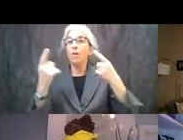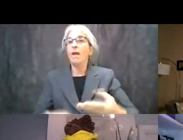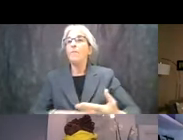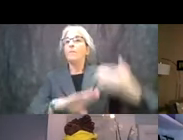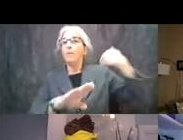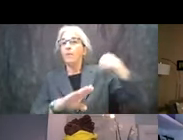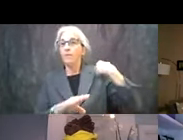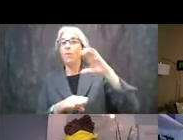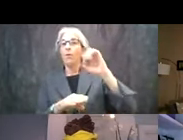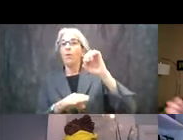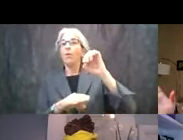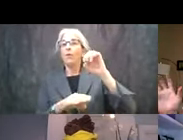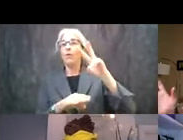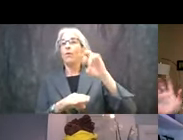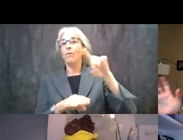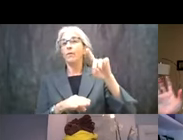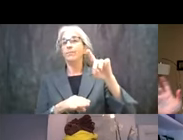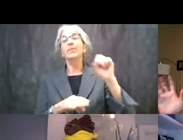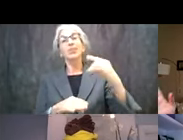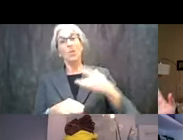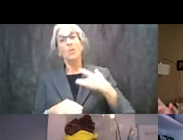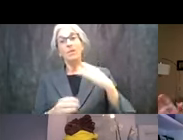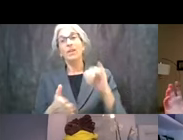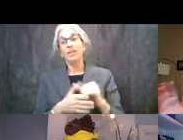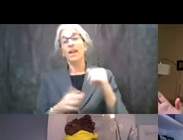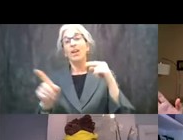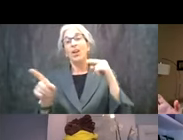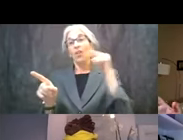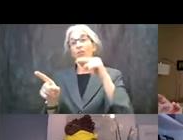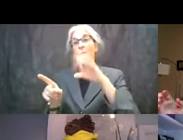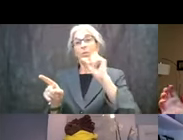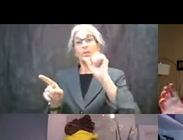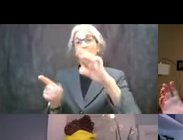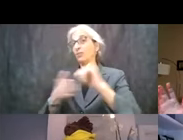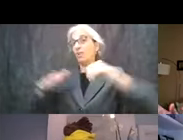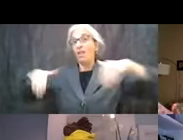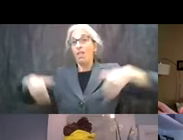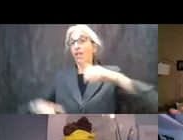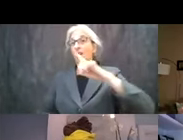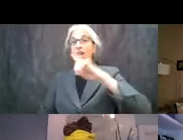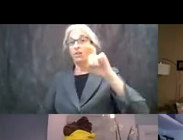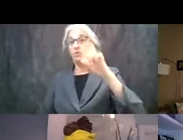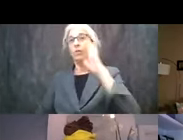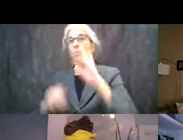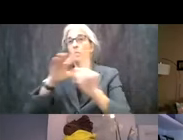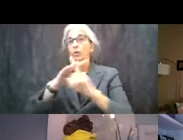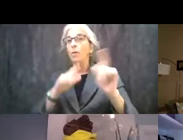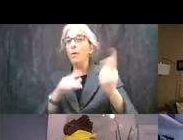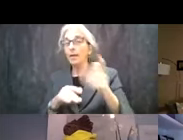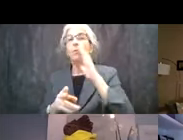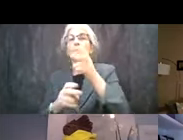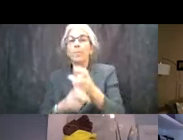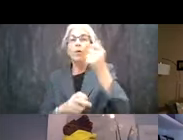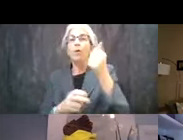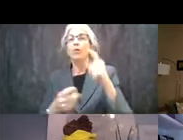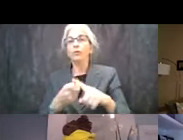we've not been diagnosing during the pandemic are just going to come to light later, at later stage, and they're going to be harder to treat. Another problem